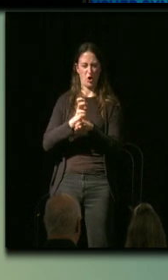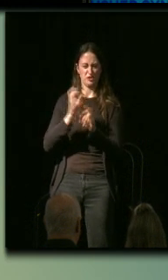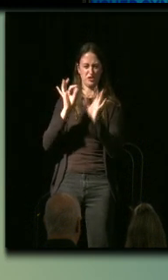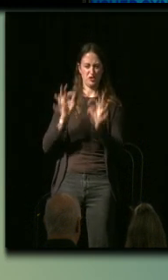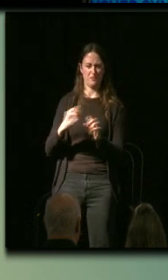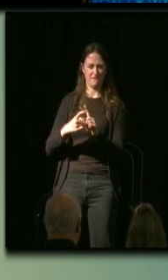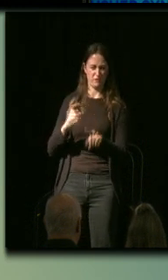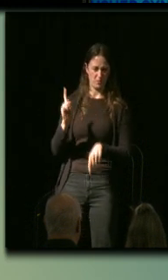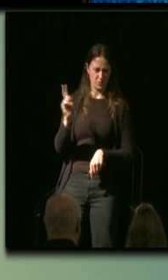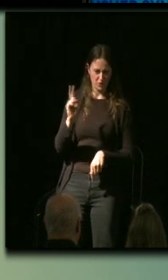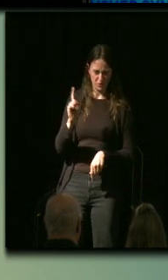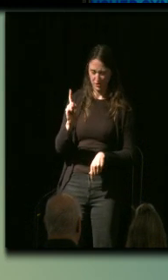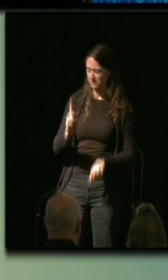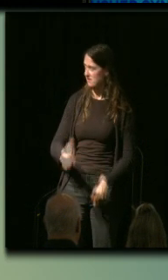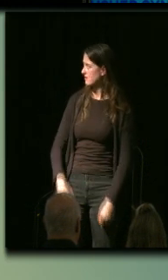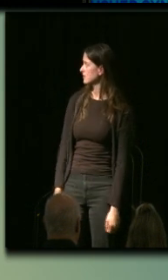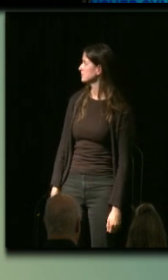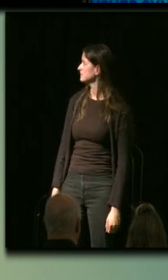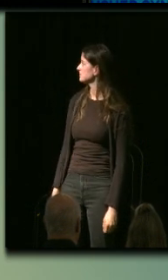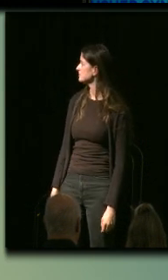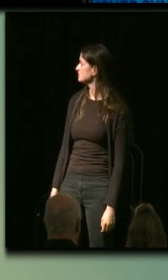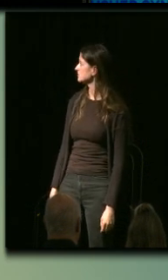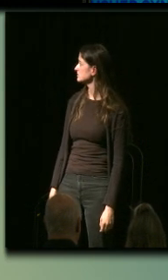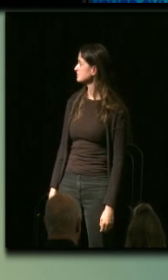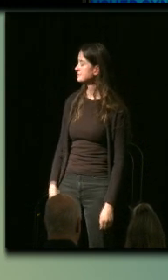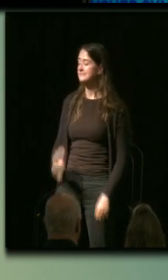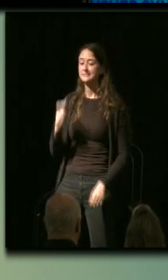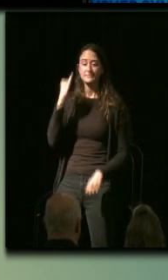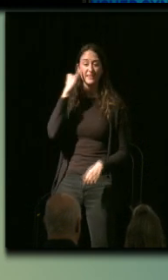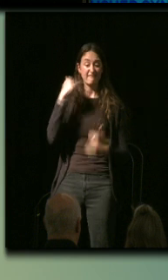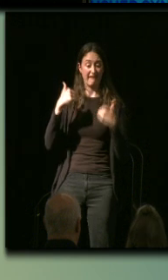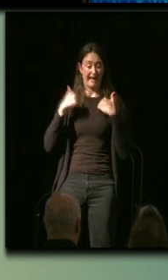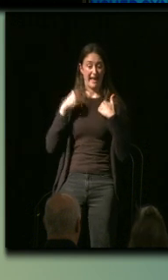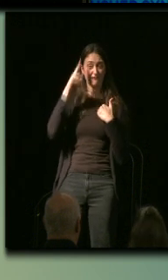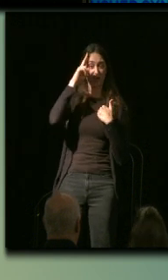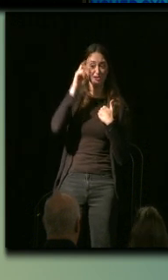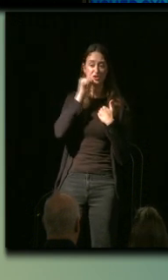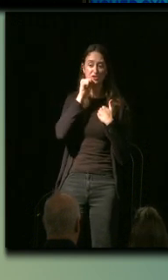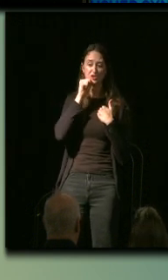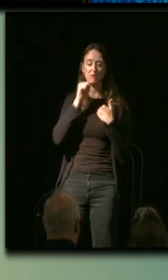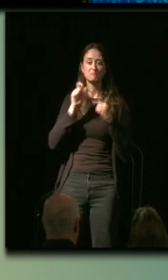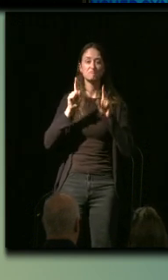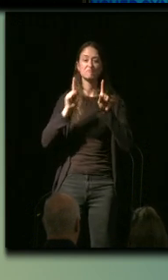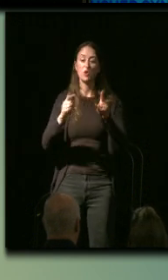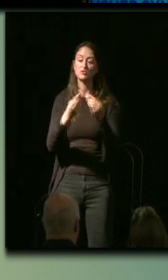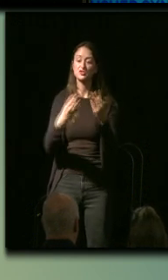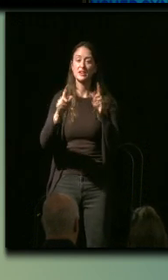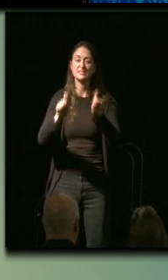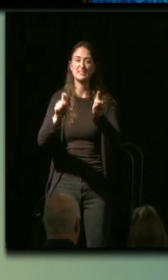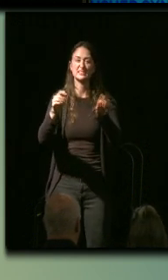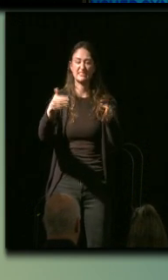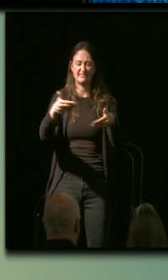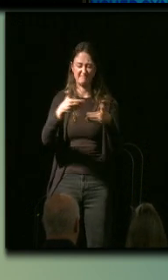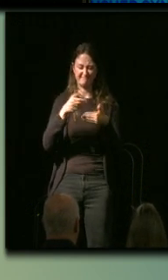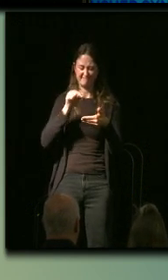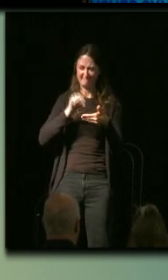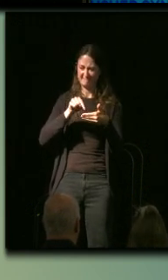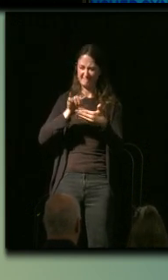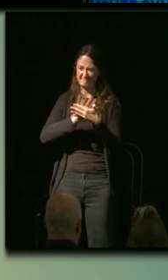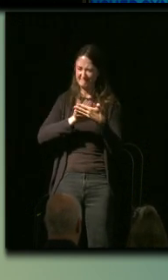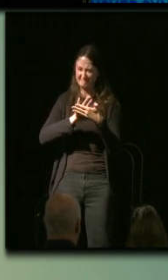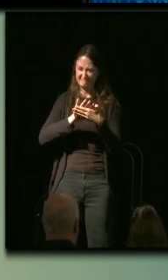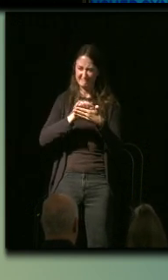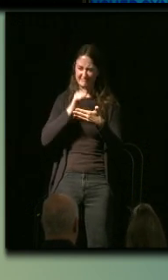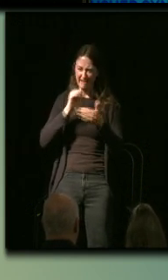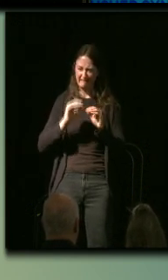A person with Usher syndrome can have inconclusive genetic testing in many different ways. Maybe they have 2 of these uncertain variants, 2